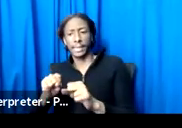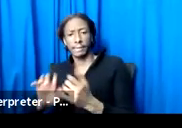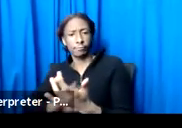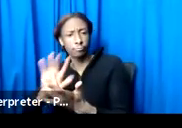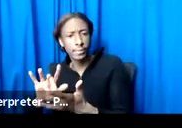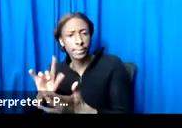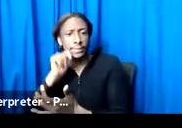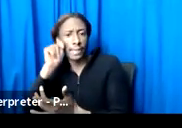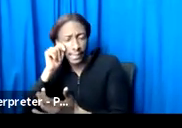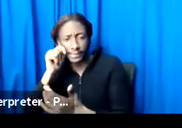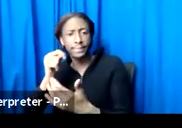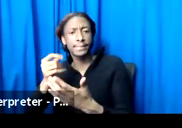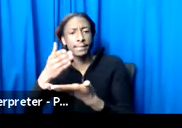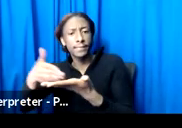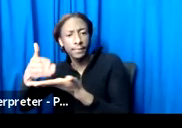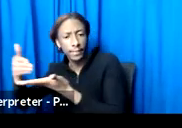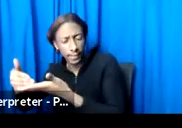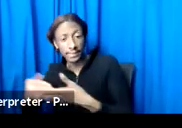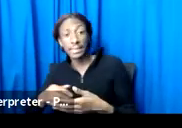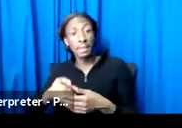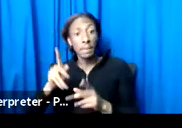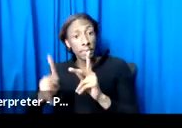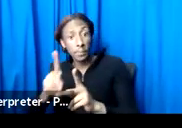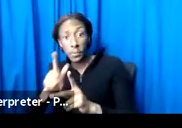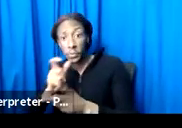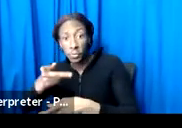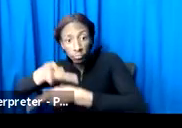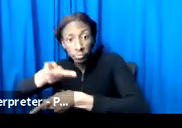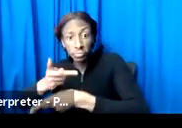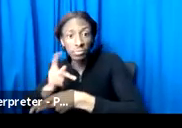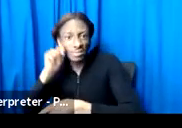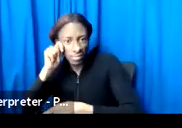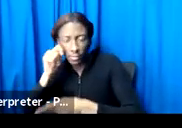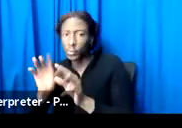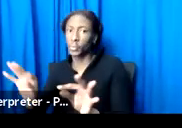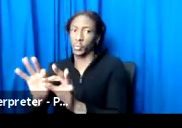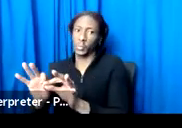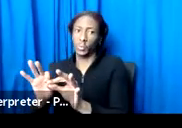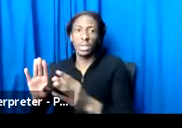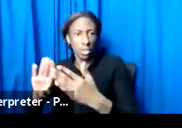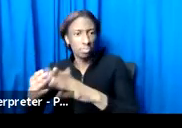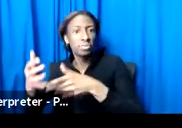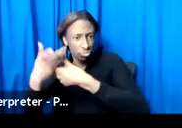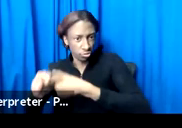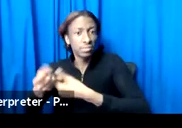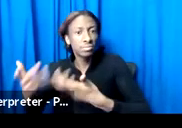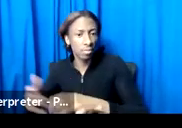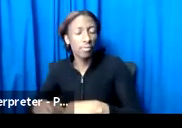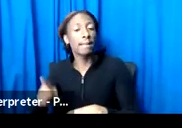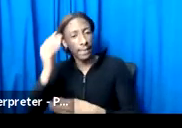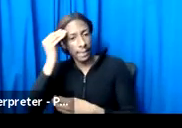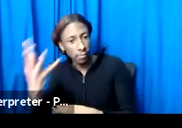that currently serve adolescents are critical. They are trusted within the community. They can notify, schedule,